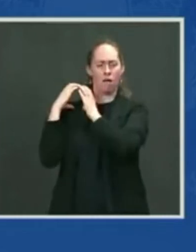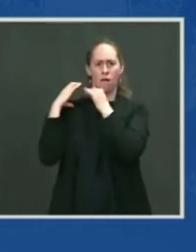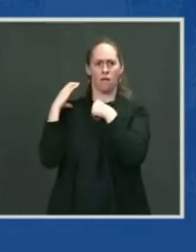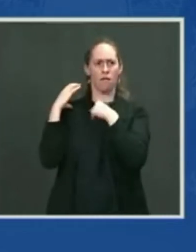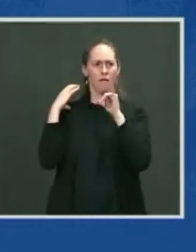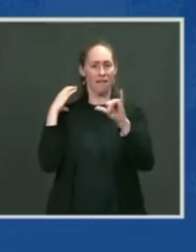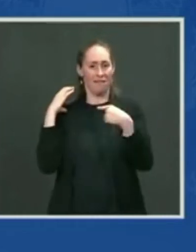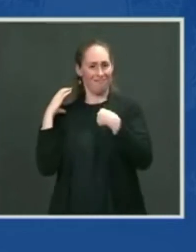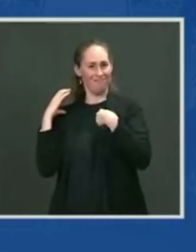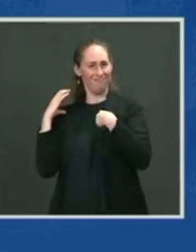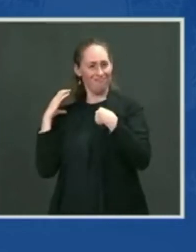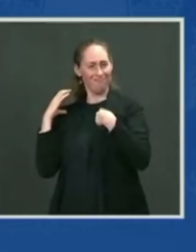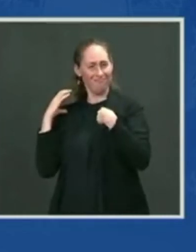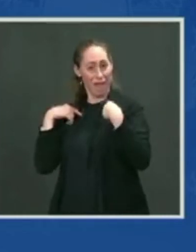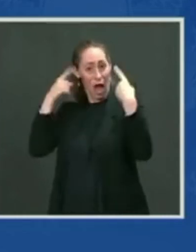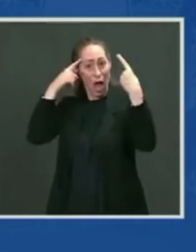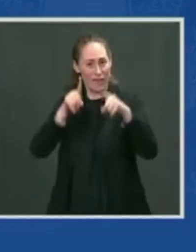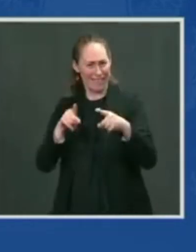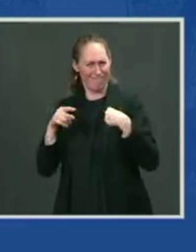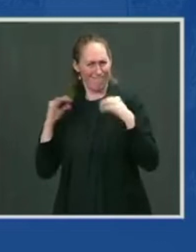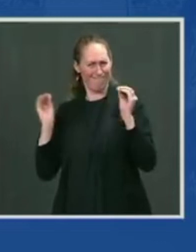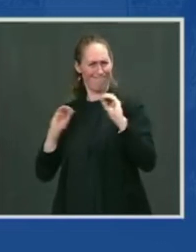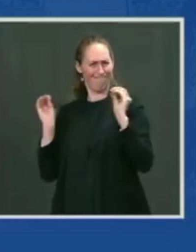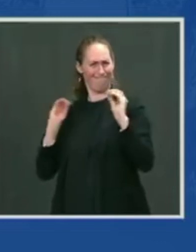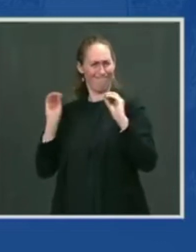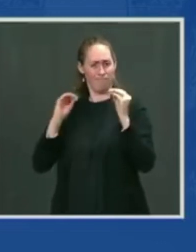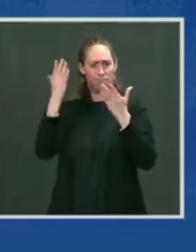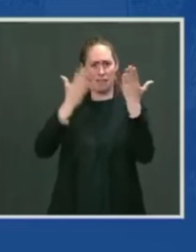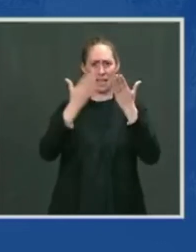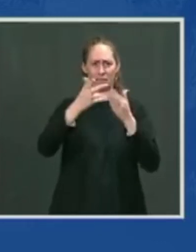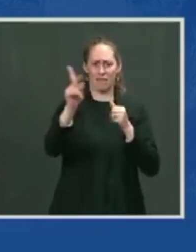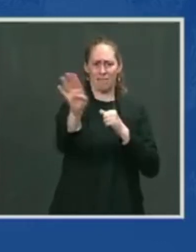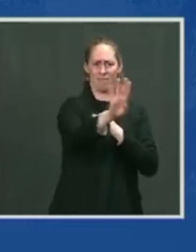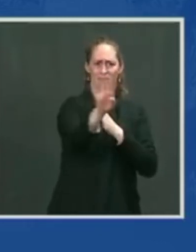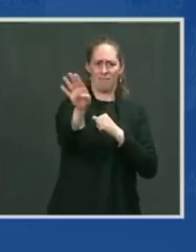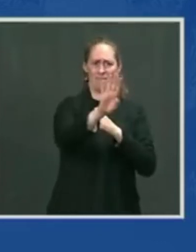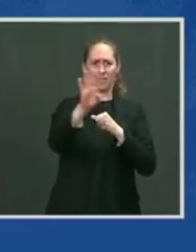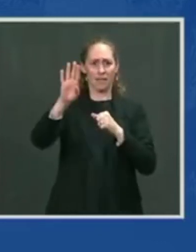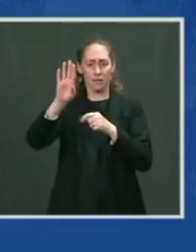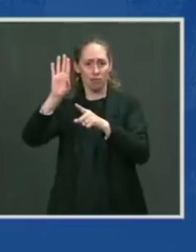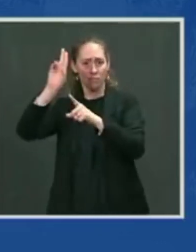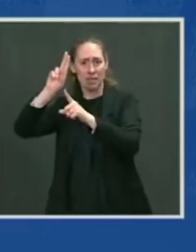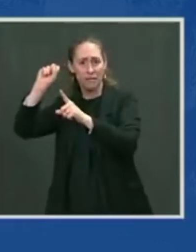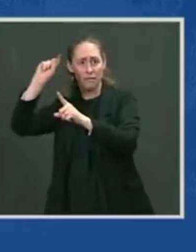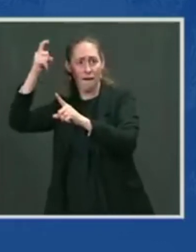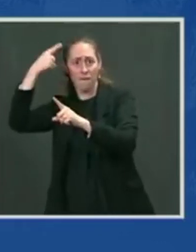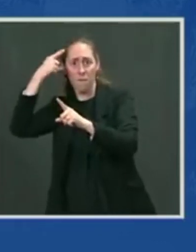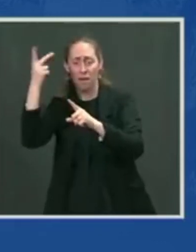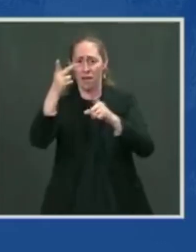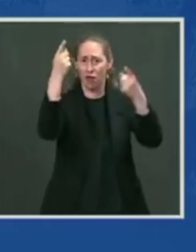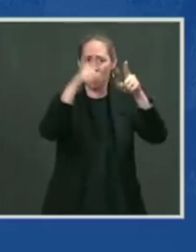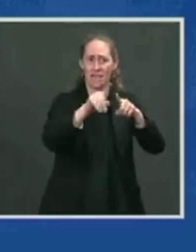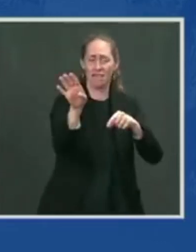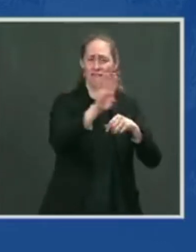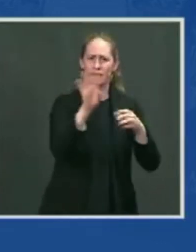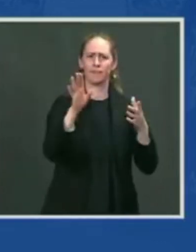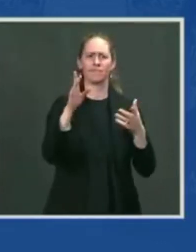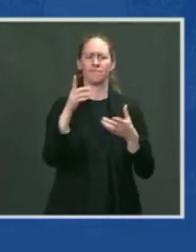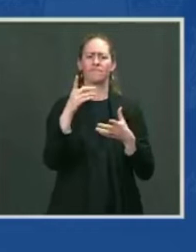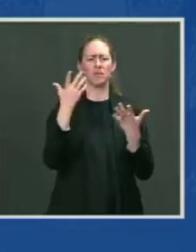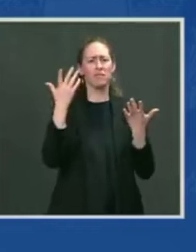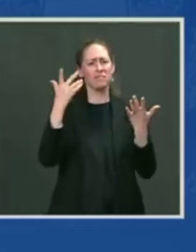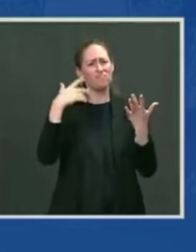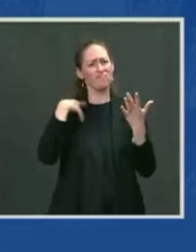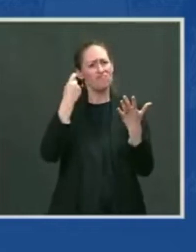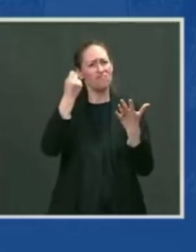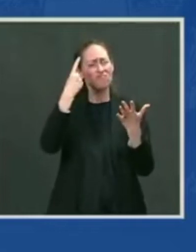myself, but it was an agreement made by the United States government, and that means something. So in keeping with